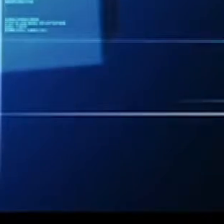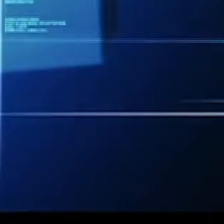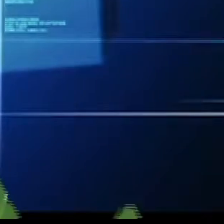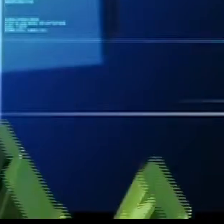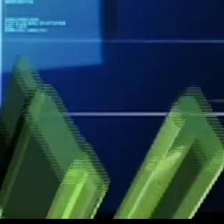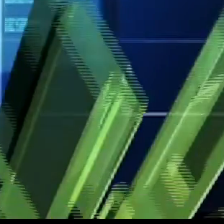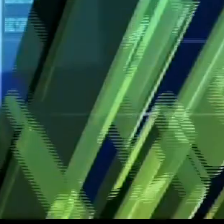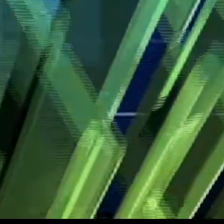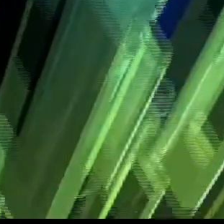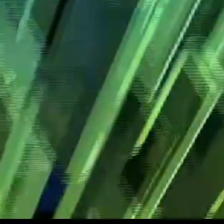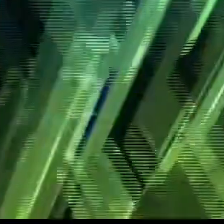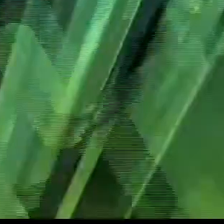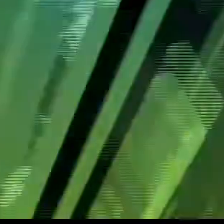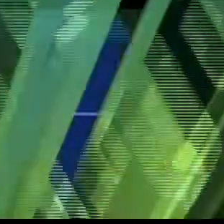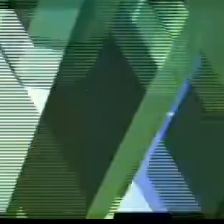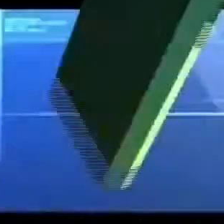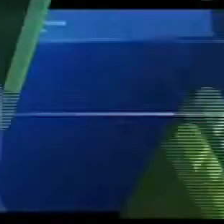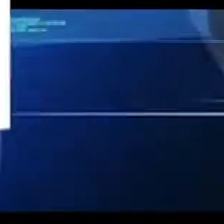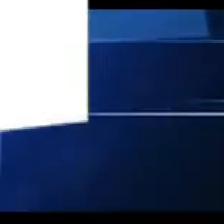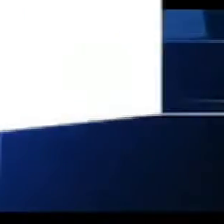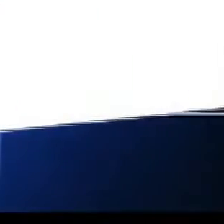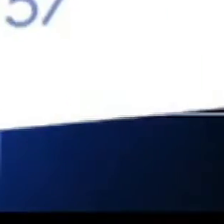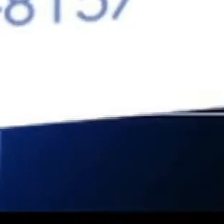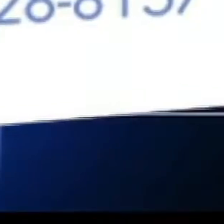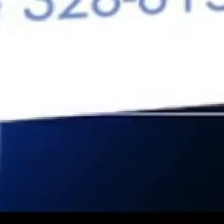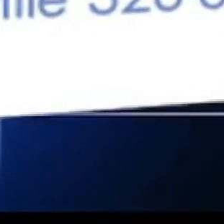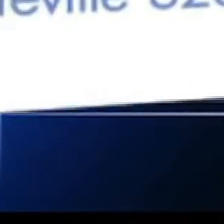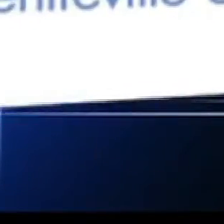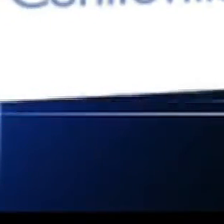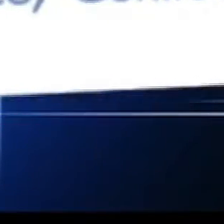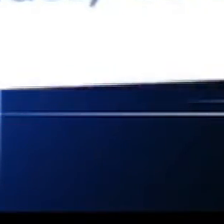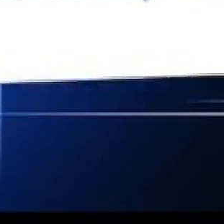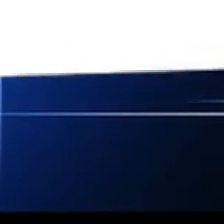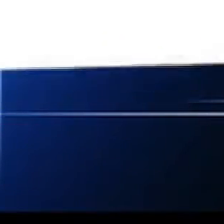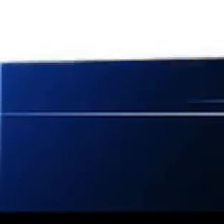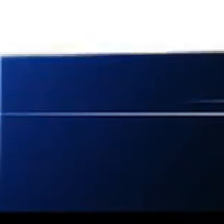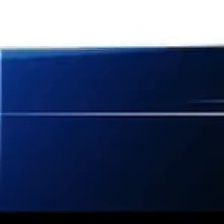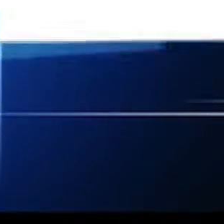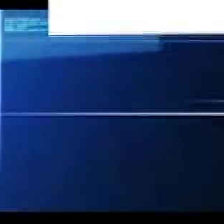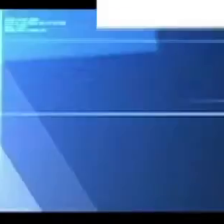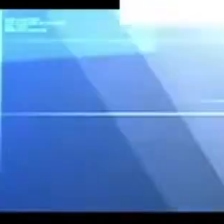This is ZNS Total Sports, brought to you by Fourth Terrace Diagnostic Center.